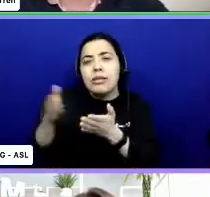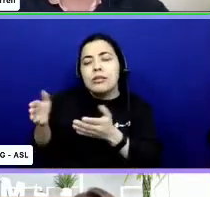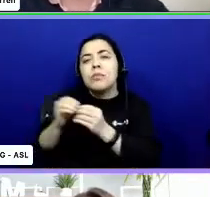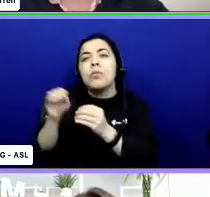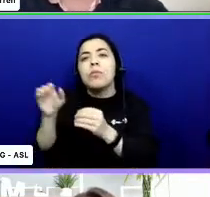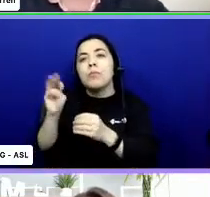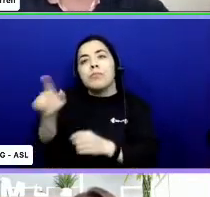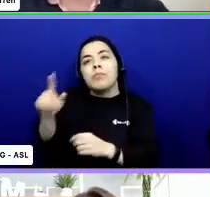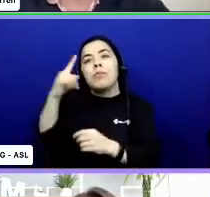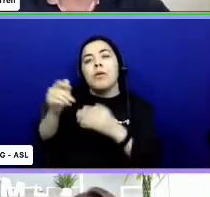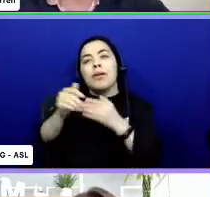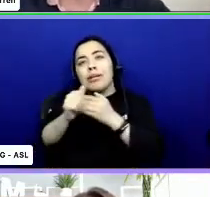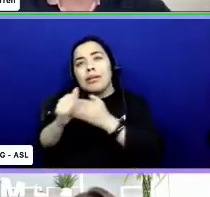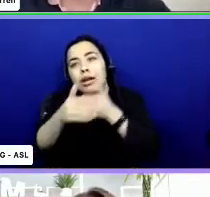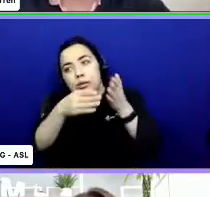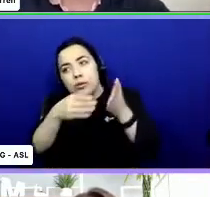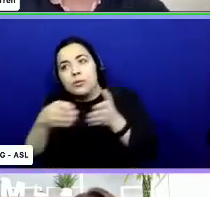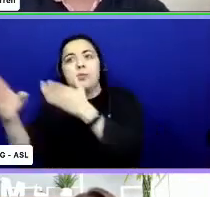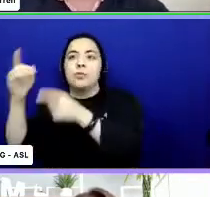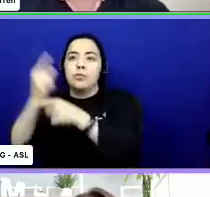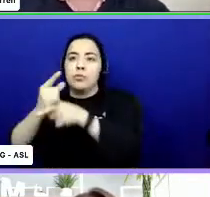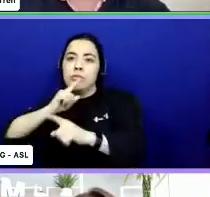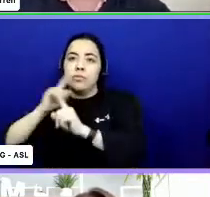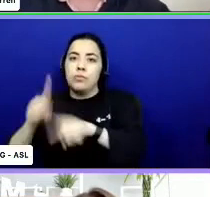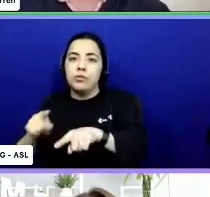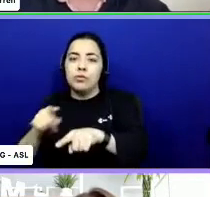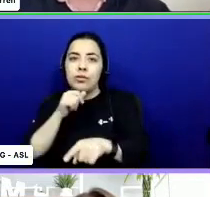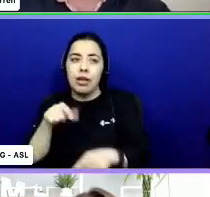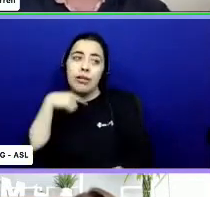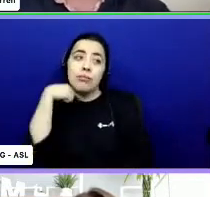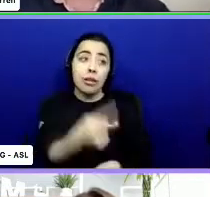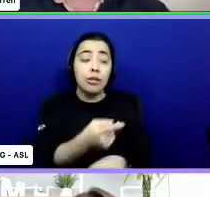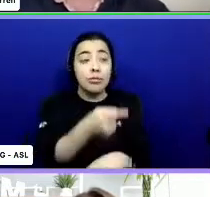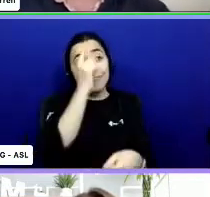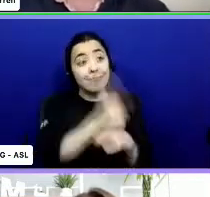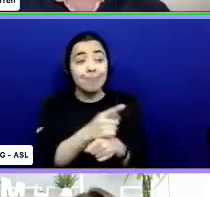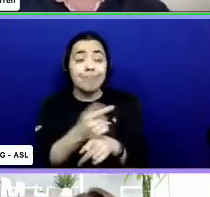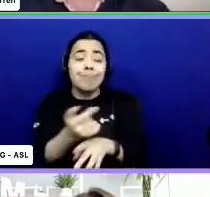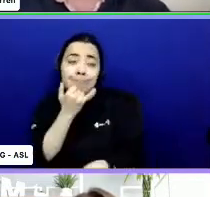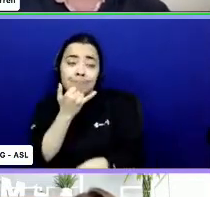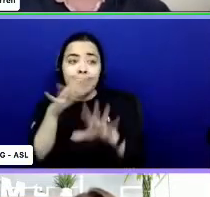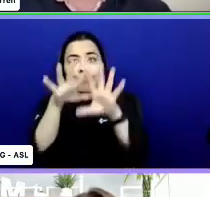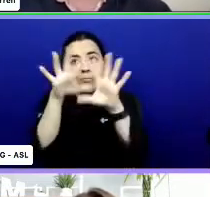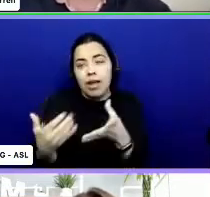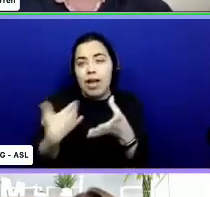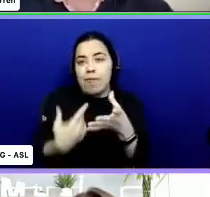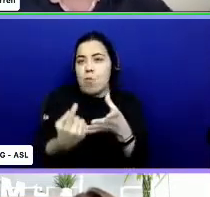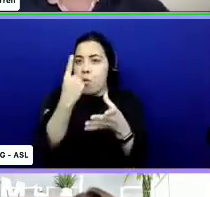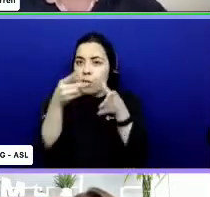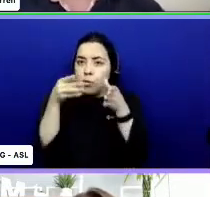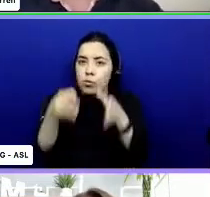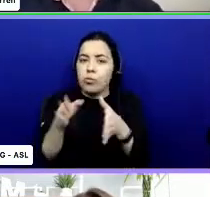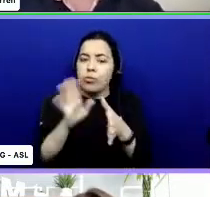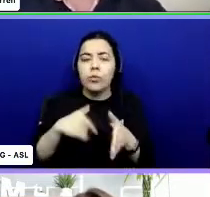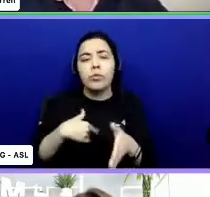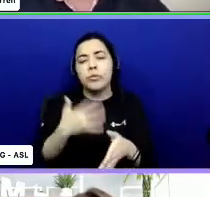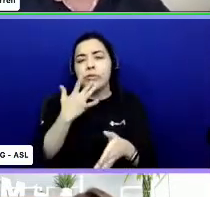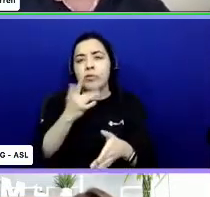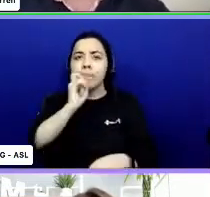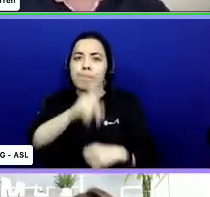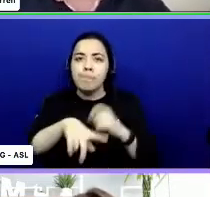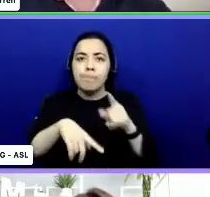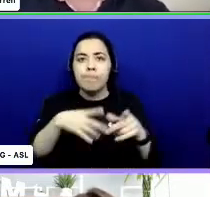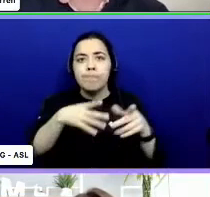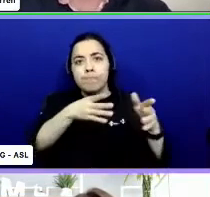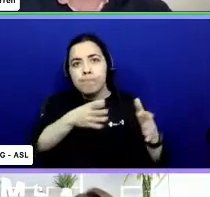the correct answer or to what they are intending, rather than telling them universally that there is one correct way to do things. We would ask them questions that